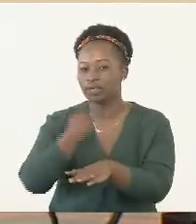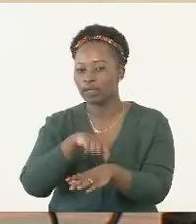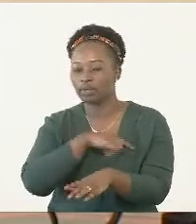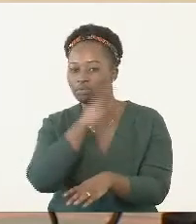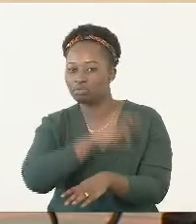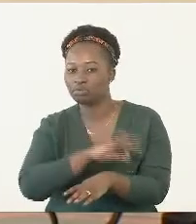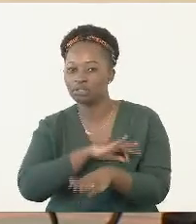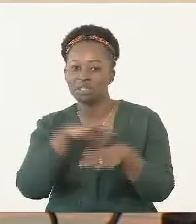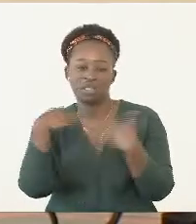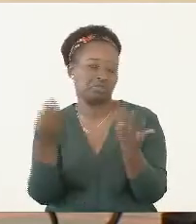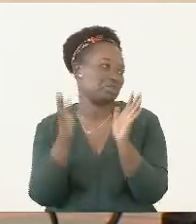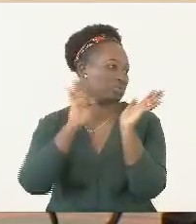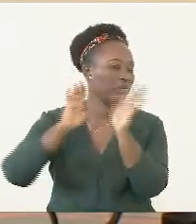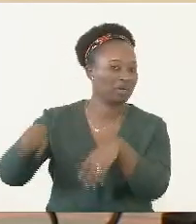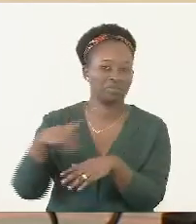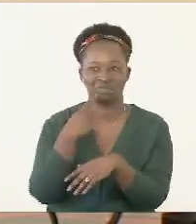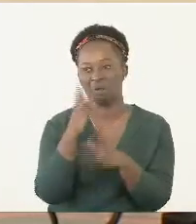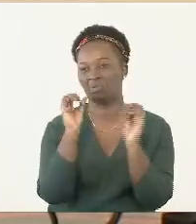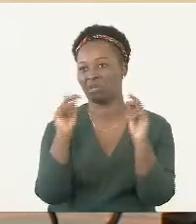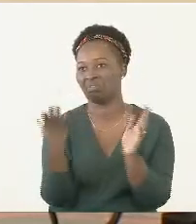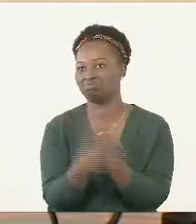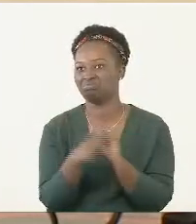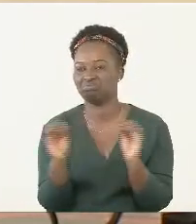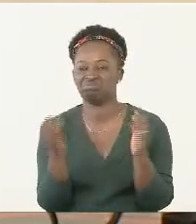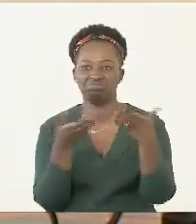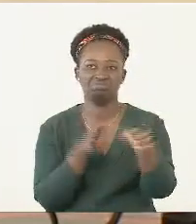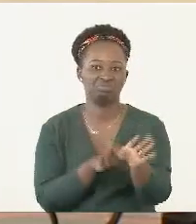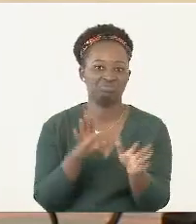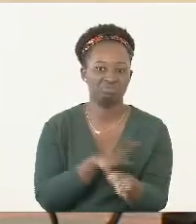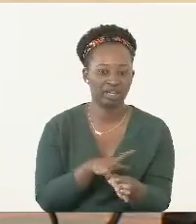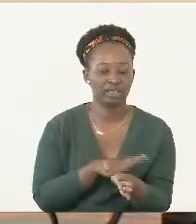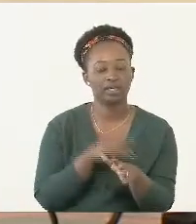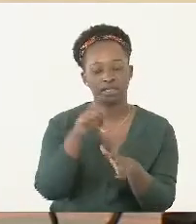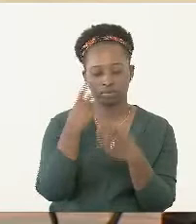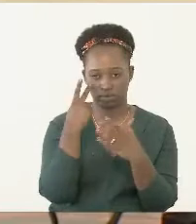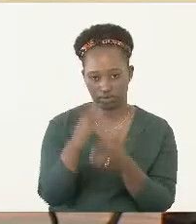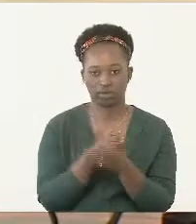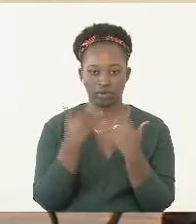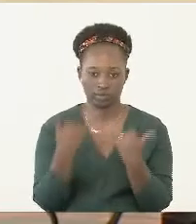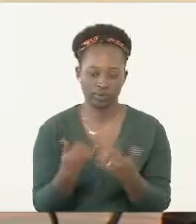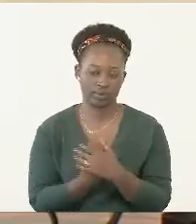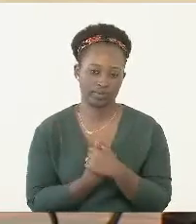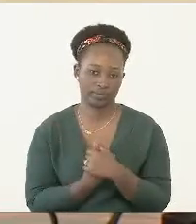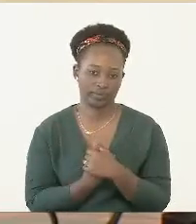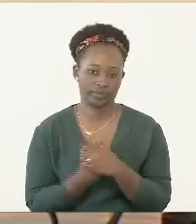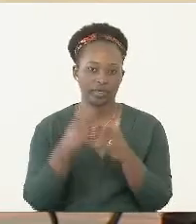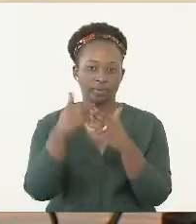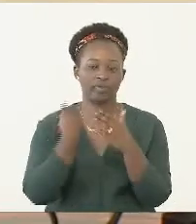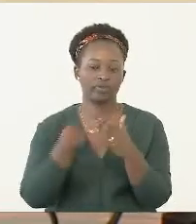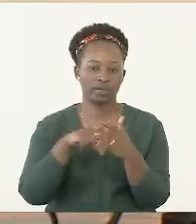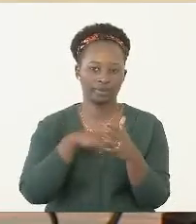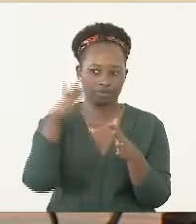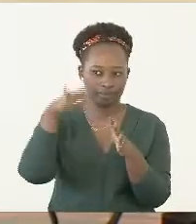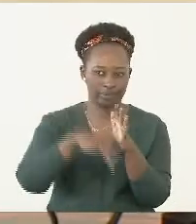Or they are a total mess that sometimes they can result into death? That's what we are going to look at. Now, before we go to